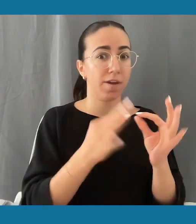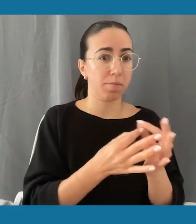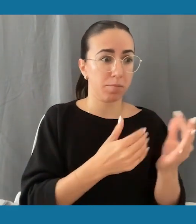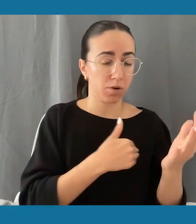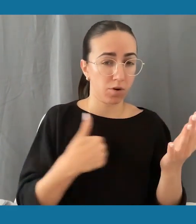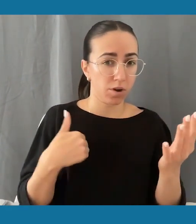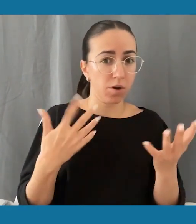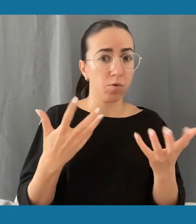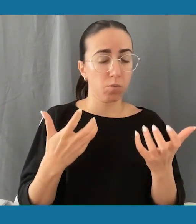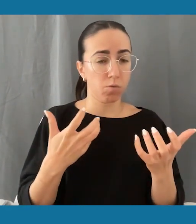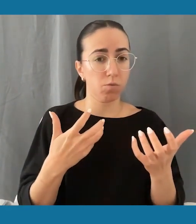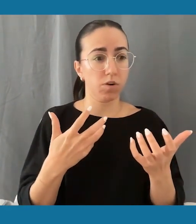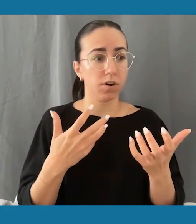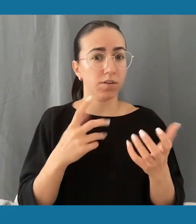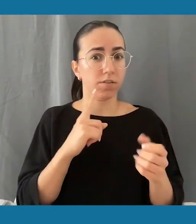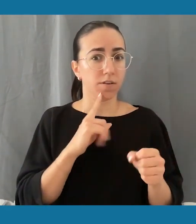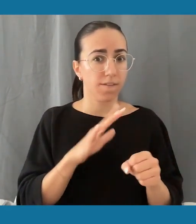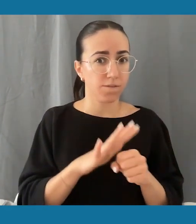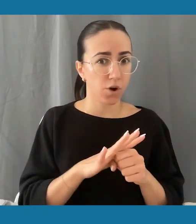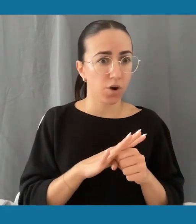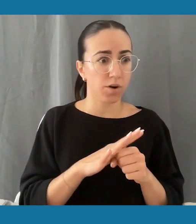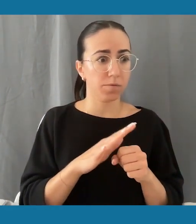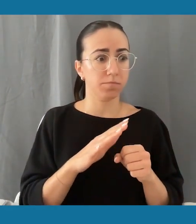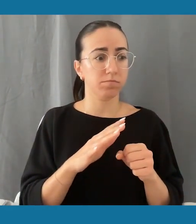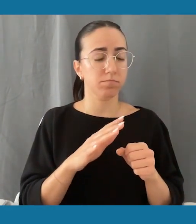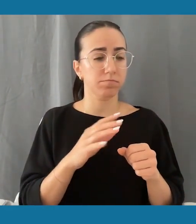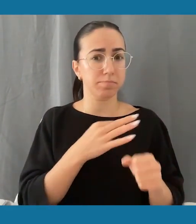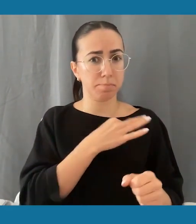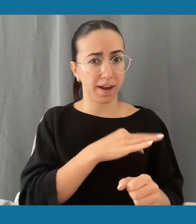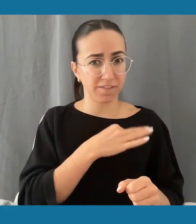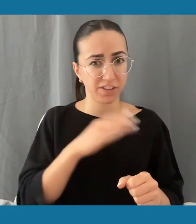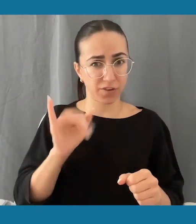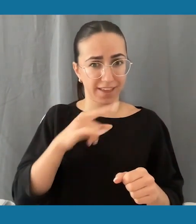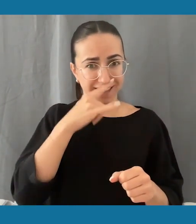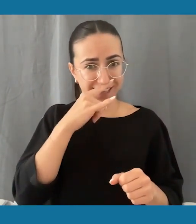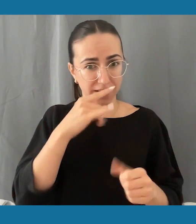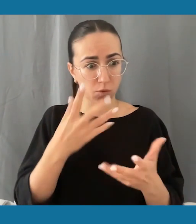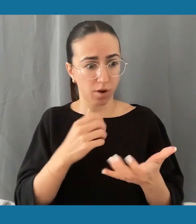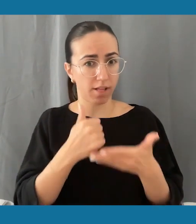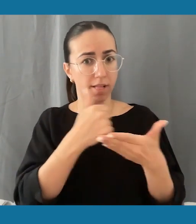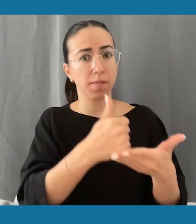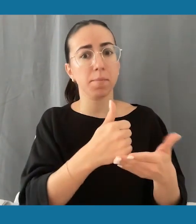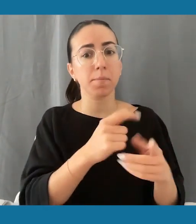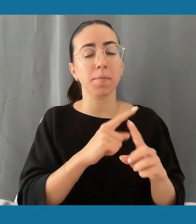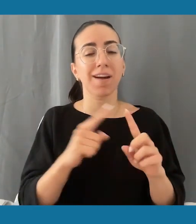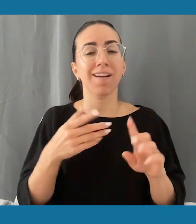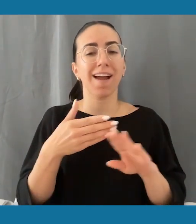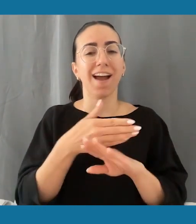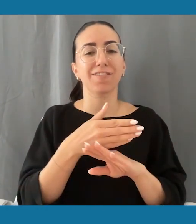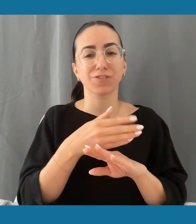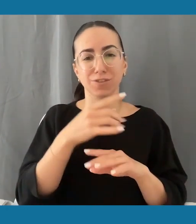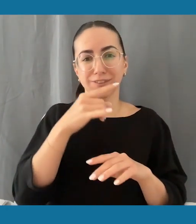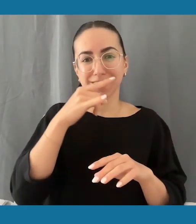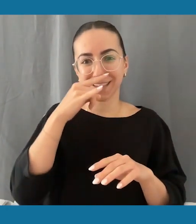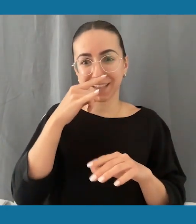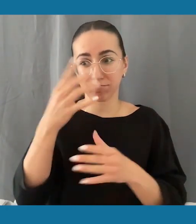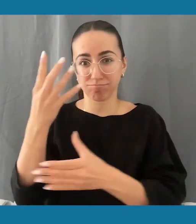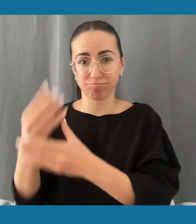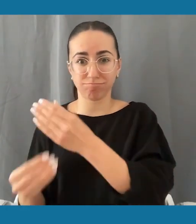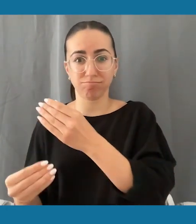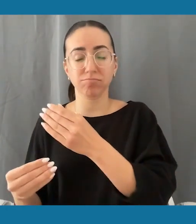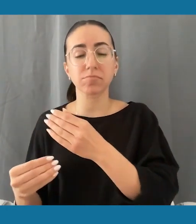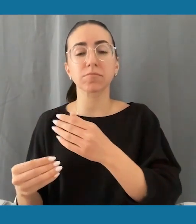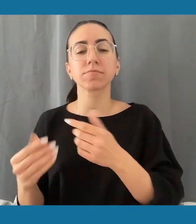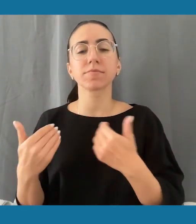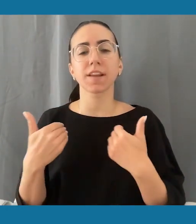benefit on this disabled child, but after the disabled child dies, they all have different ways that